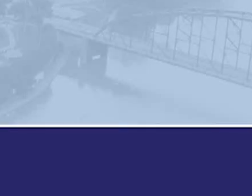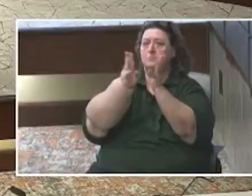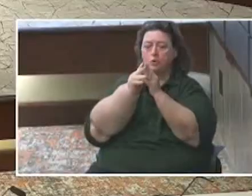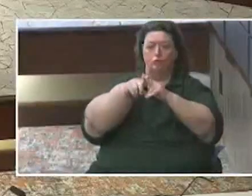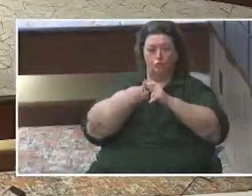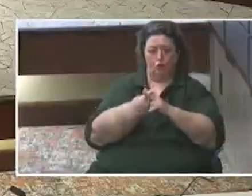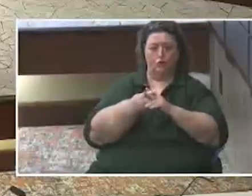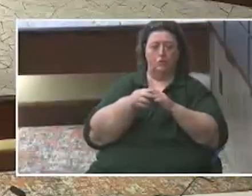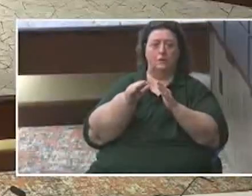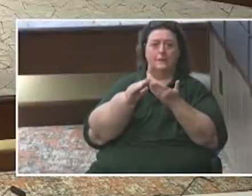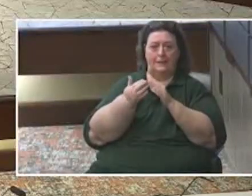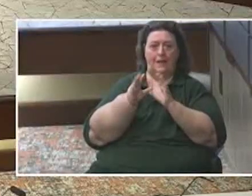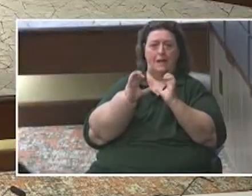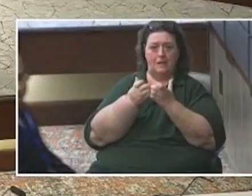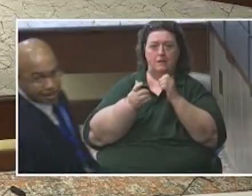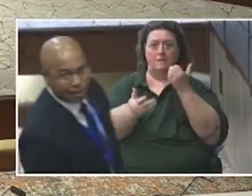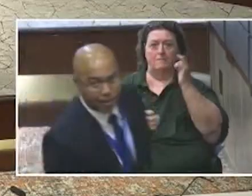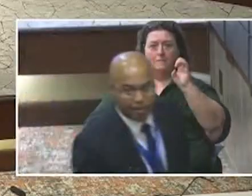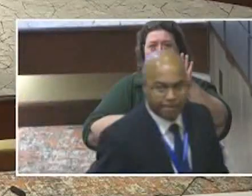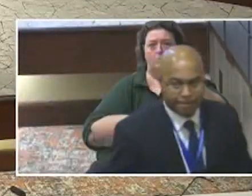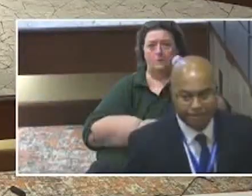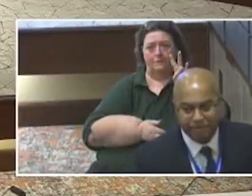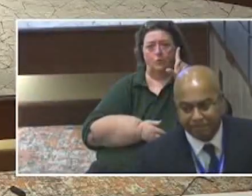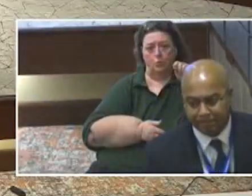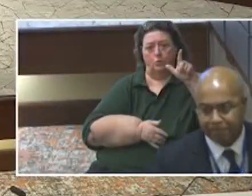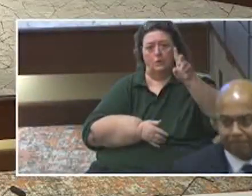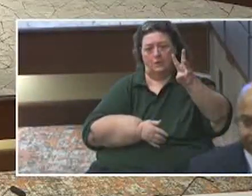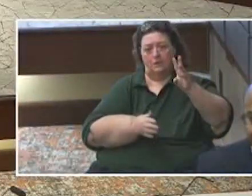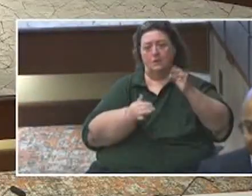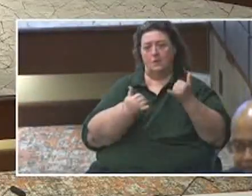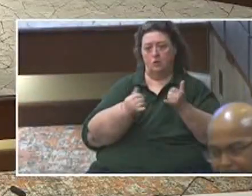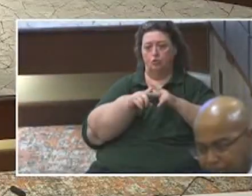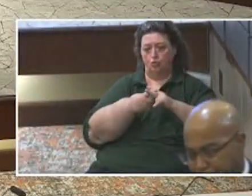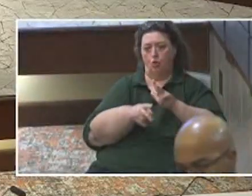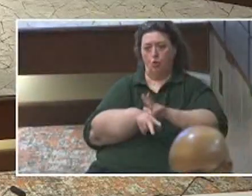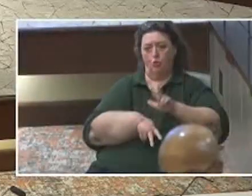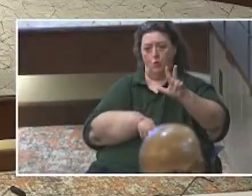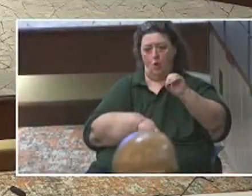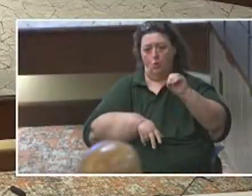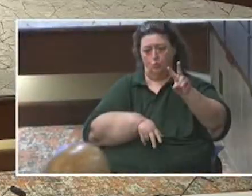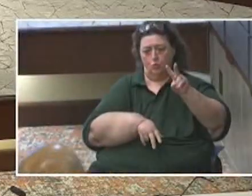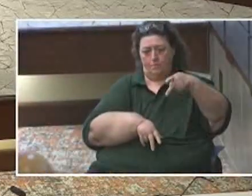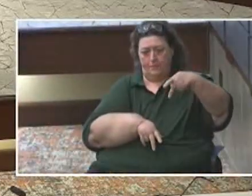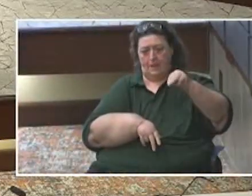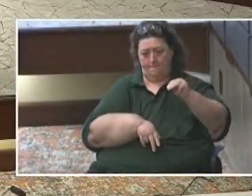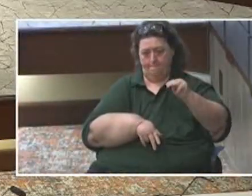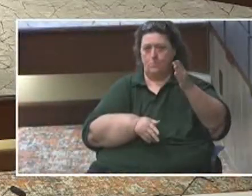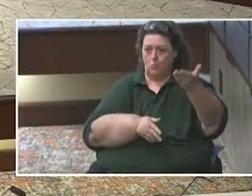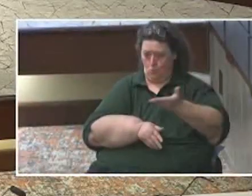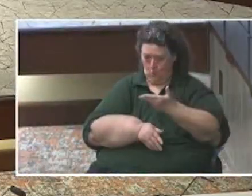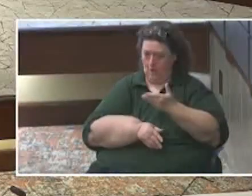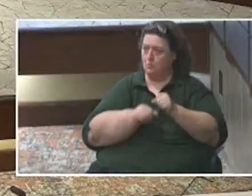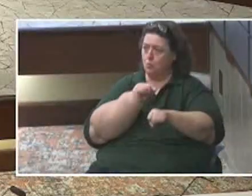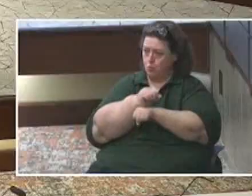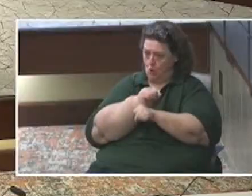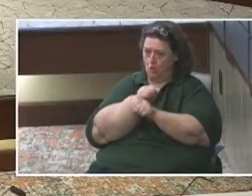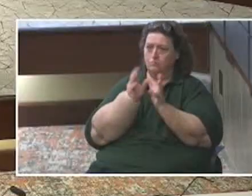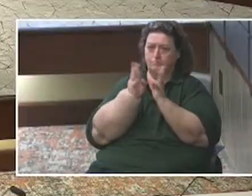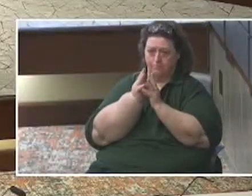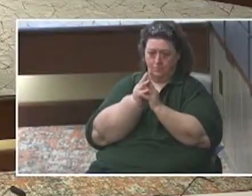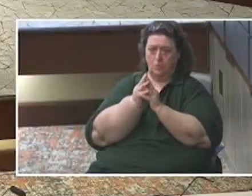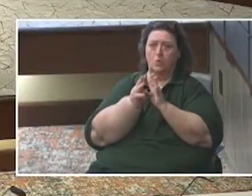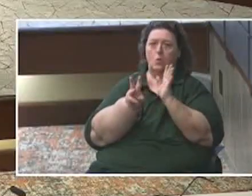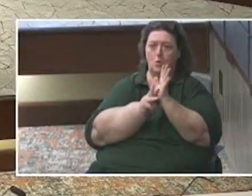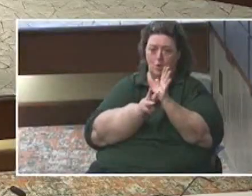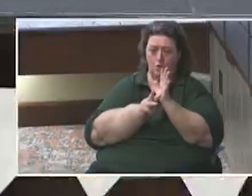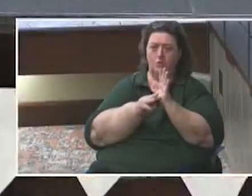Waco City Council on February 17th, 2026 to order at 3:02 p.m. Welcome to the work session of the Waco City Council. Thank you,